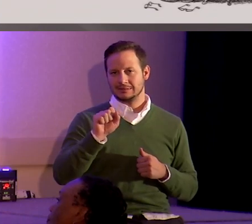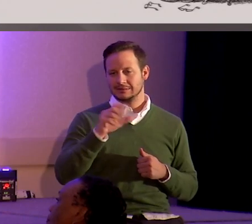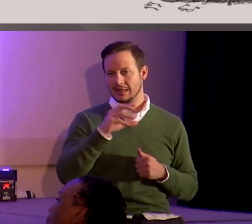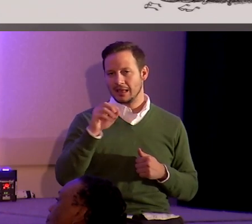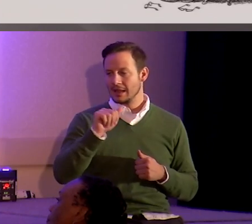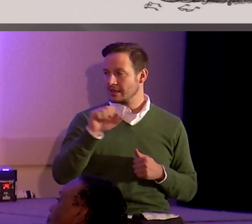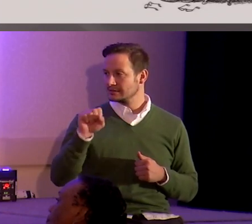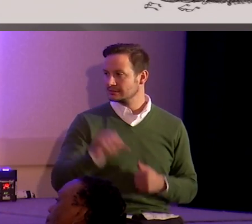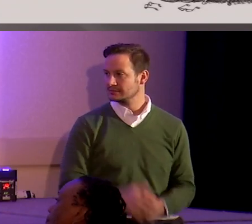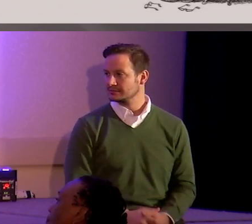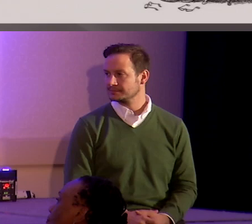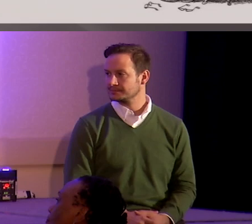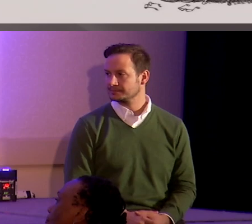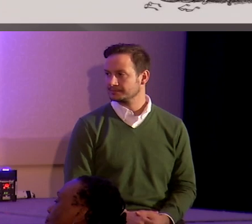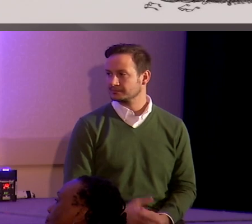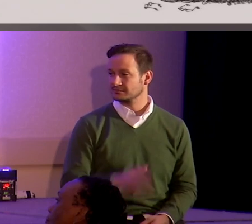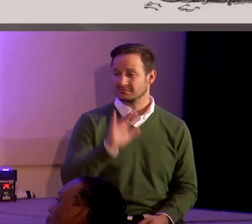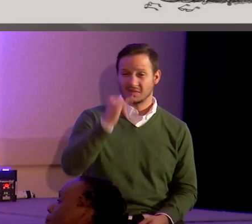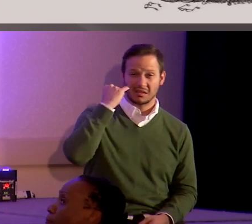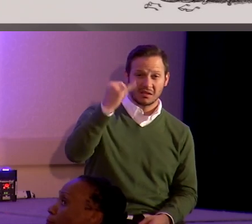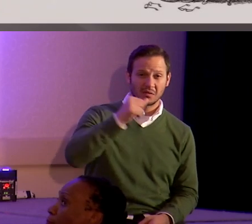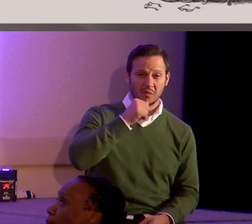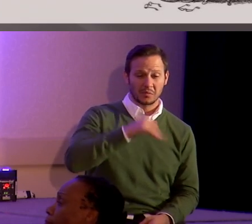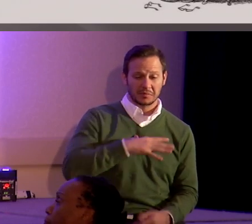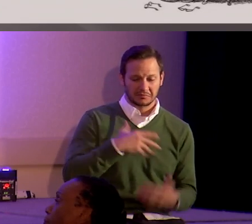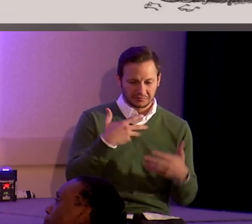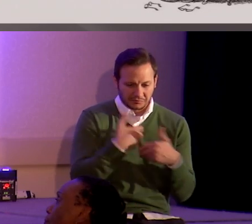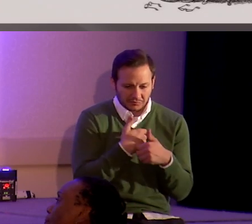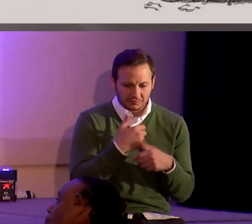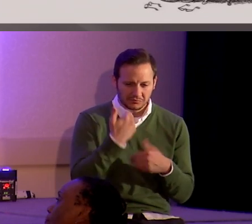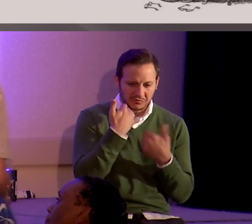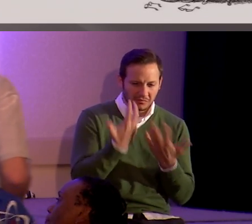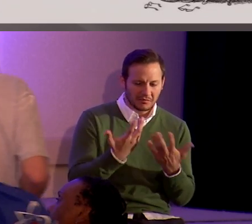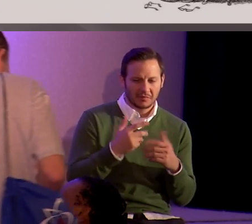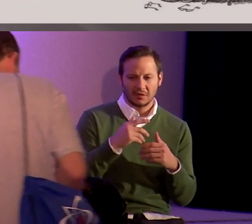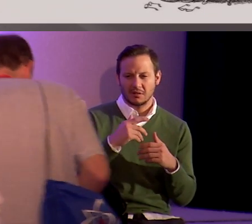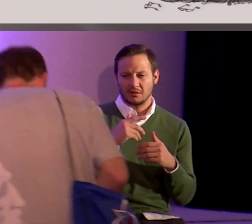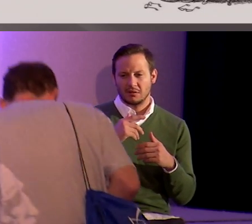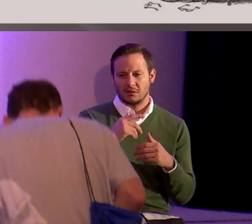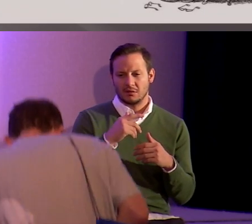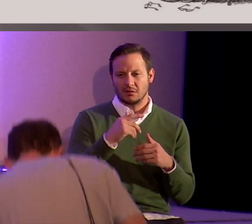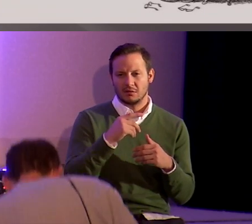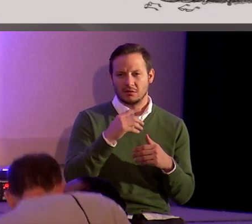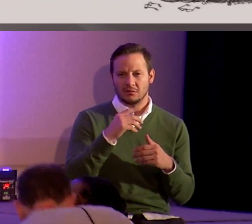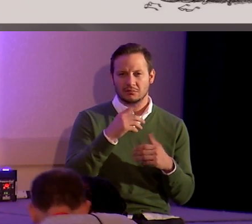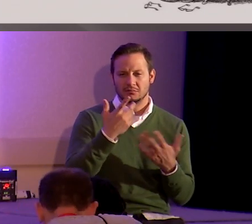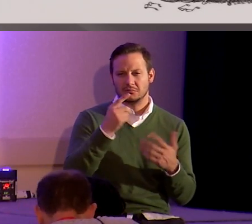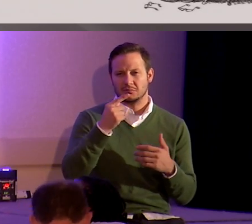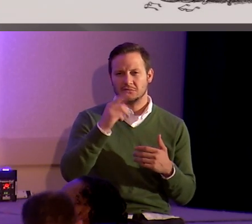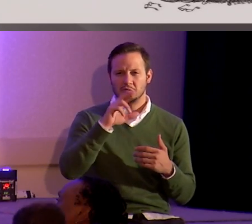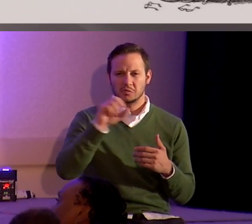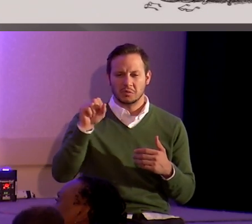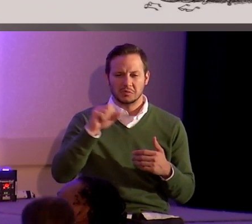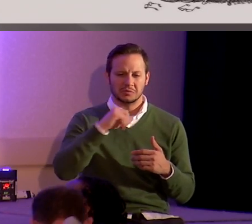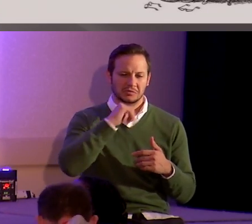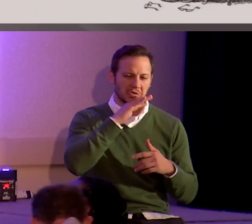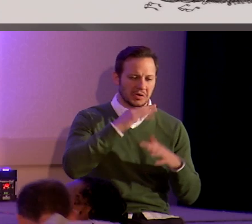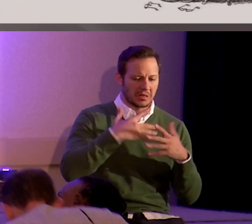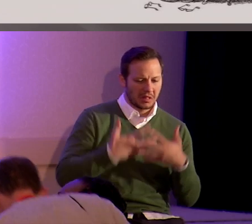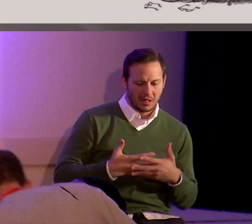that the female body is shameful, dishonorable, gross, crude, fits within this debased view of women's